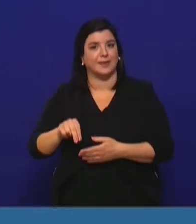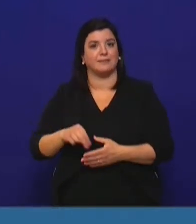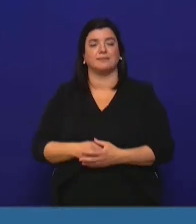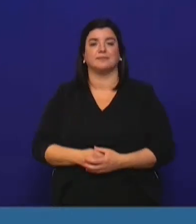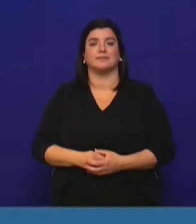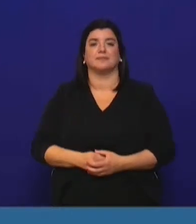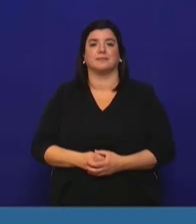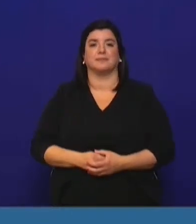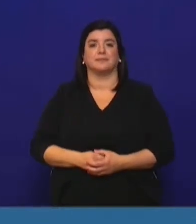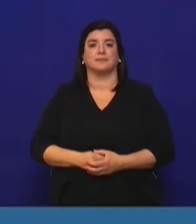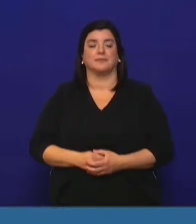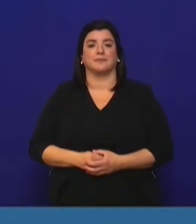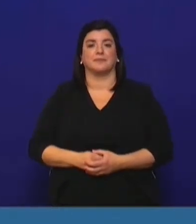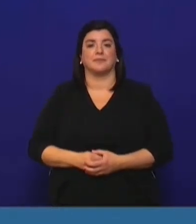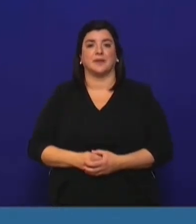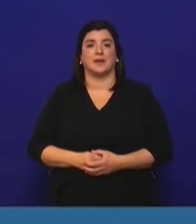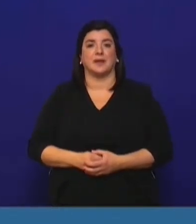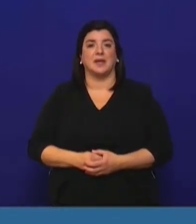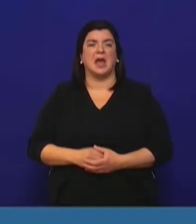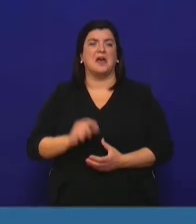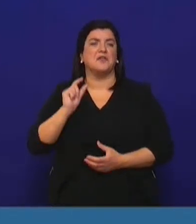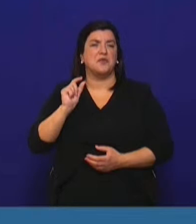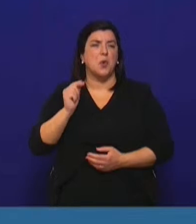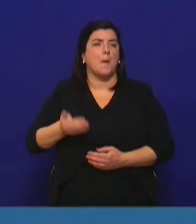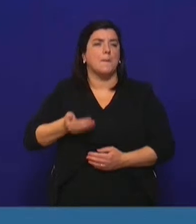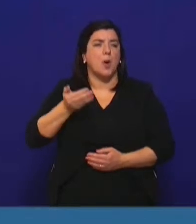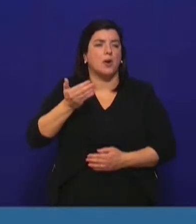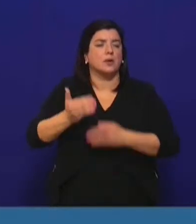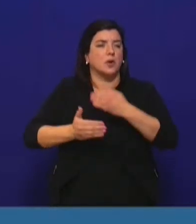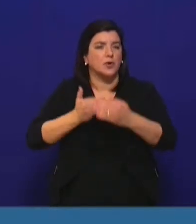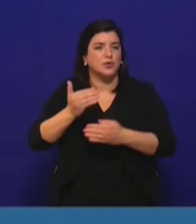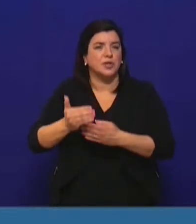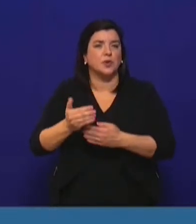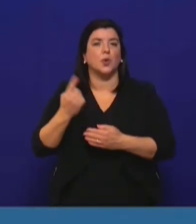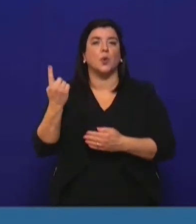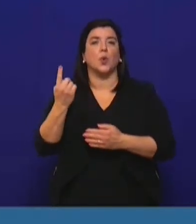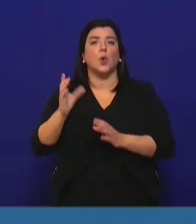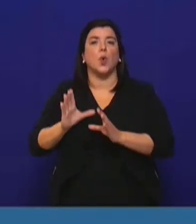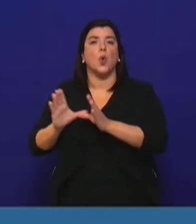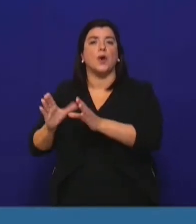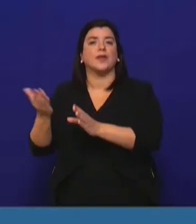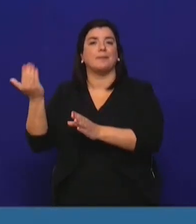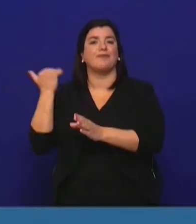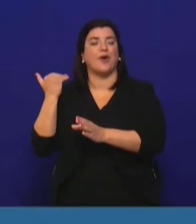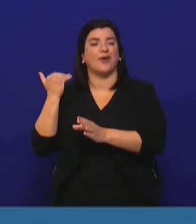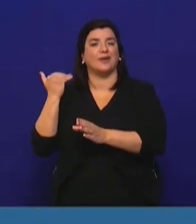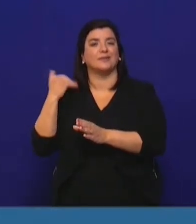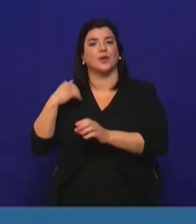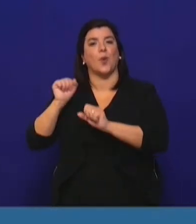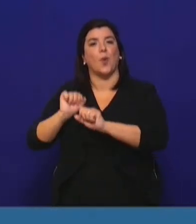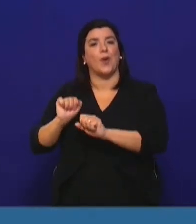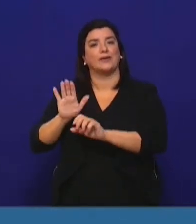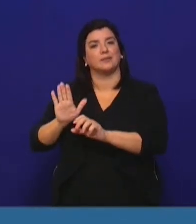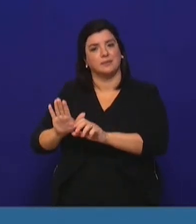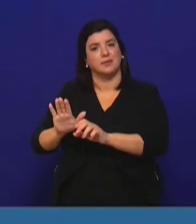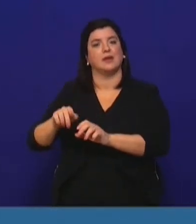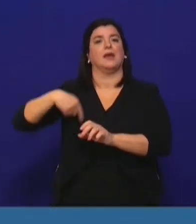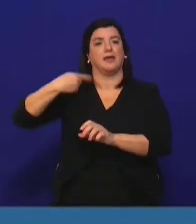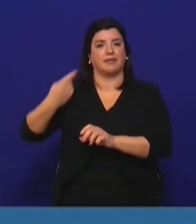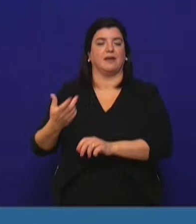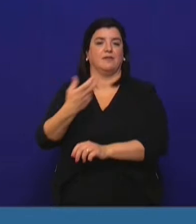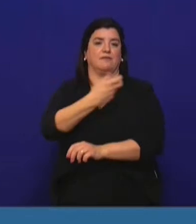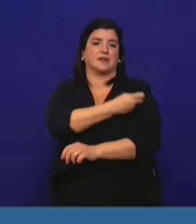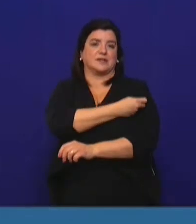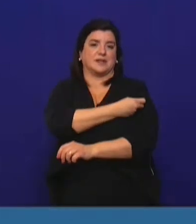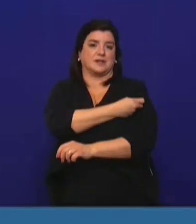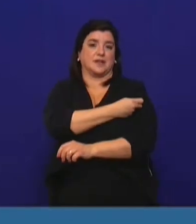quarantine. We also have people who are aged 85 years of age have all received the letter and been